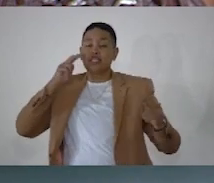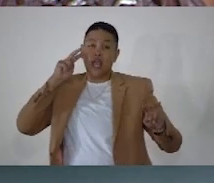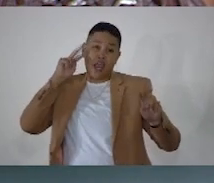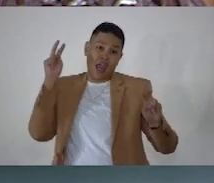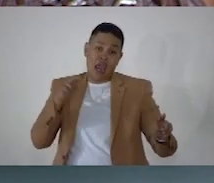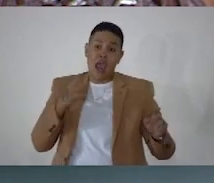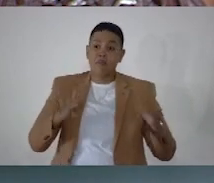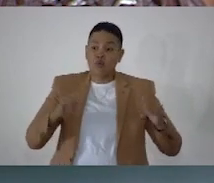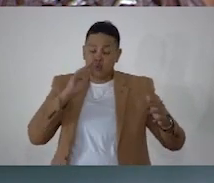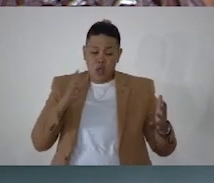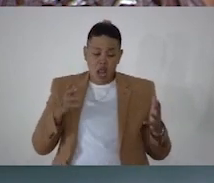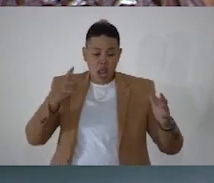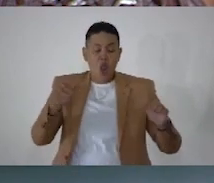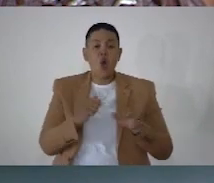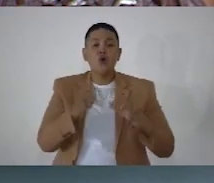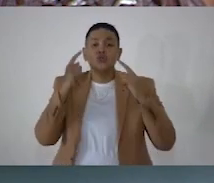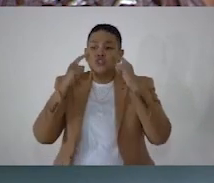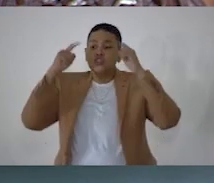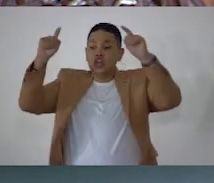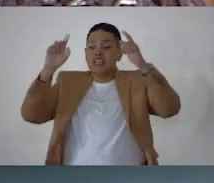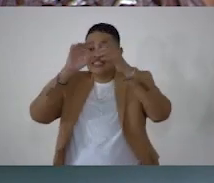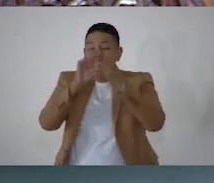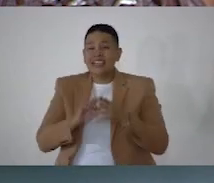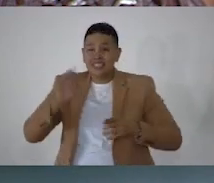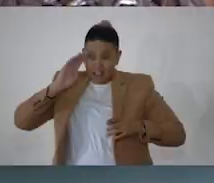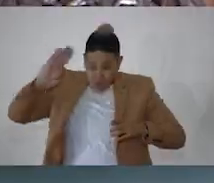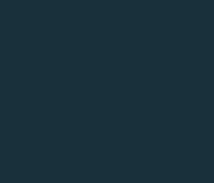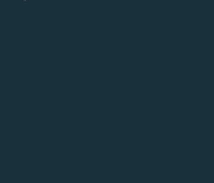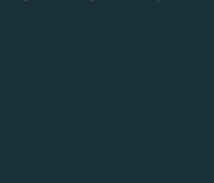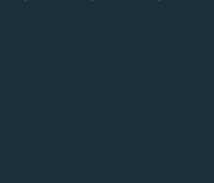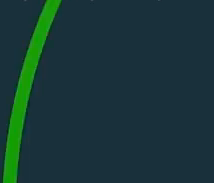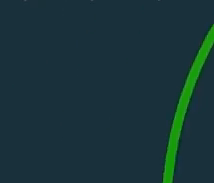which should enable the success of every learner.